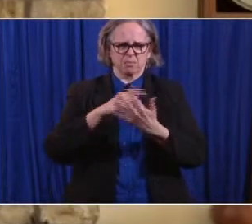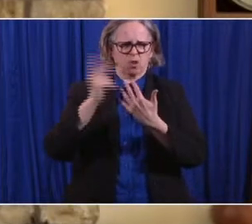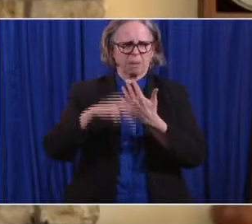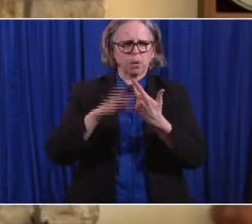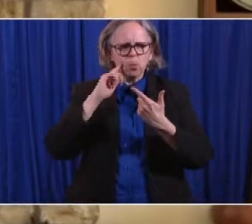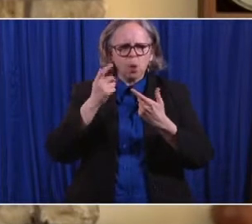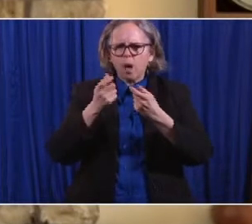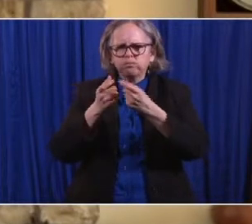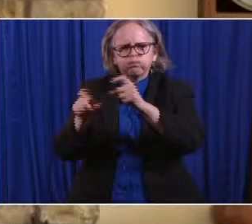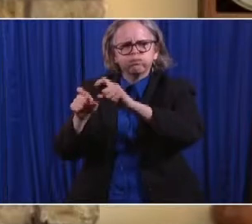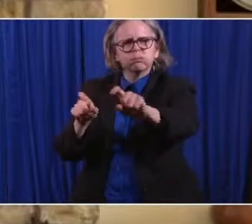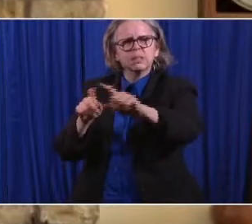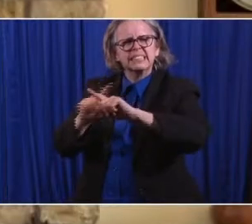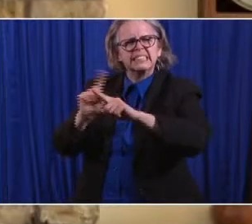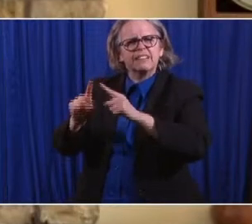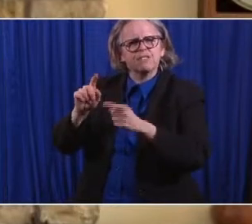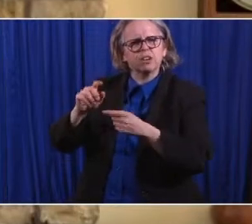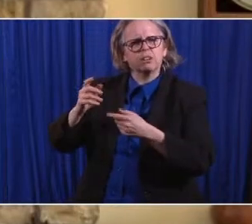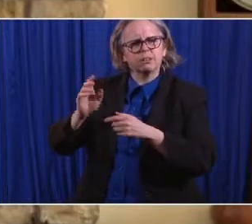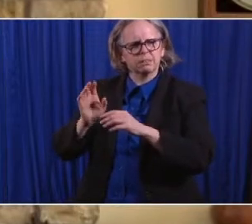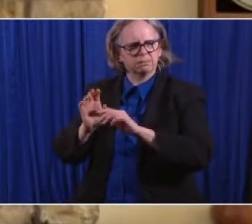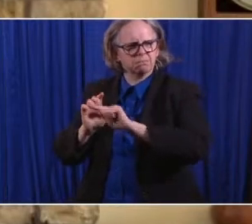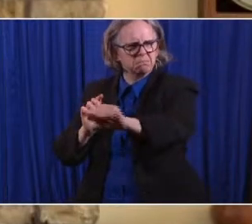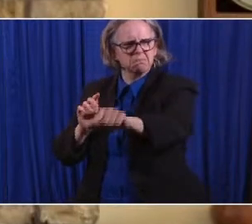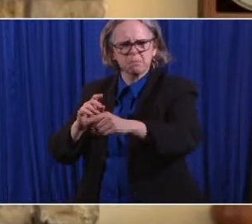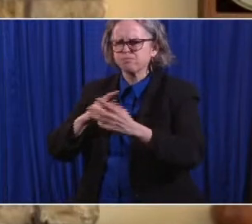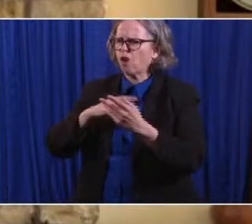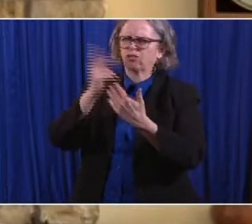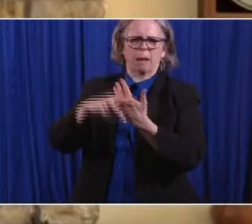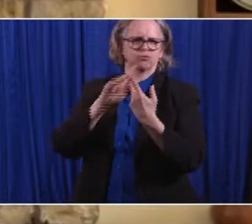And we think it's a program that's going to work very well.